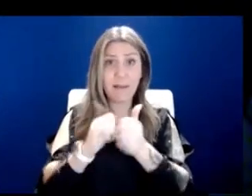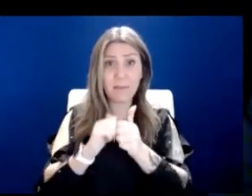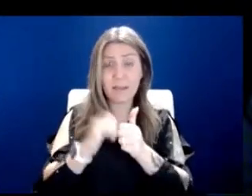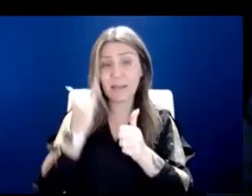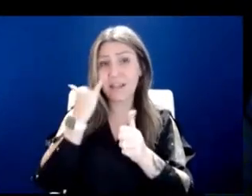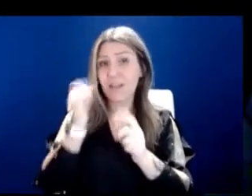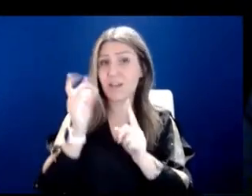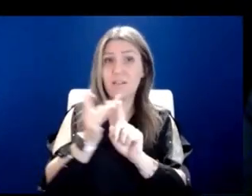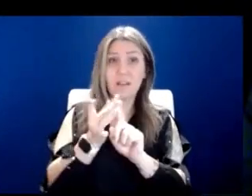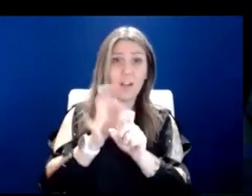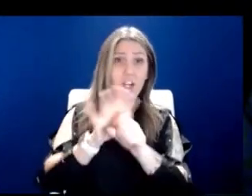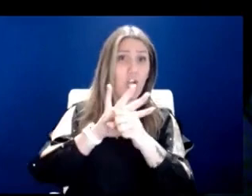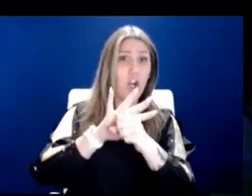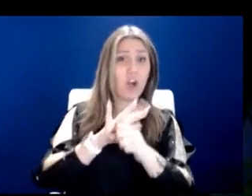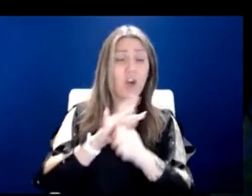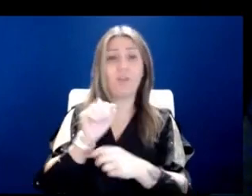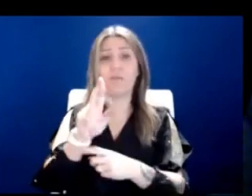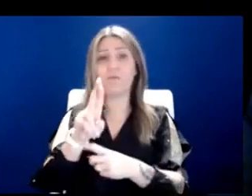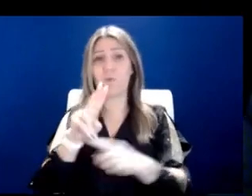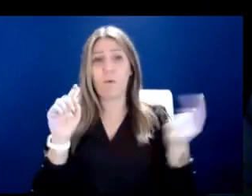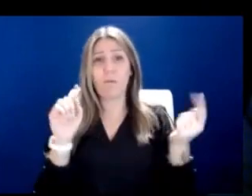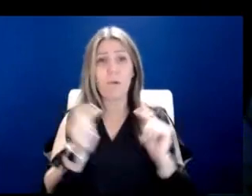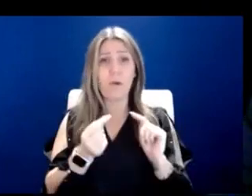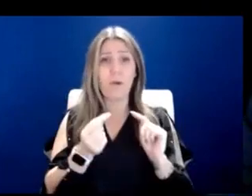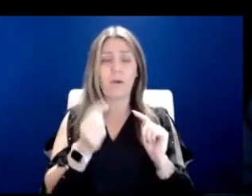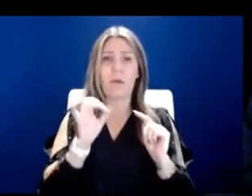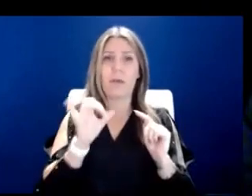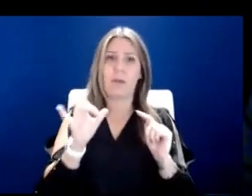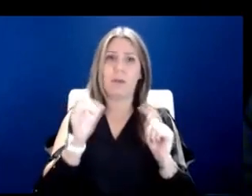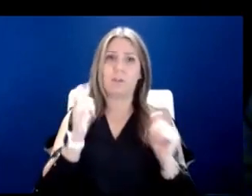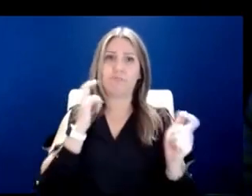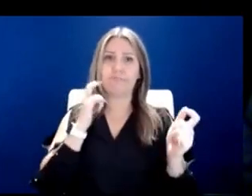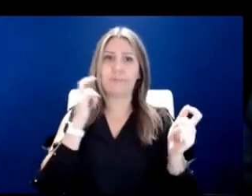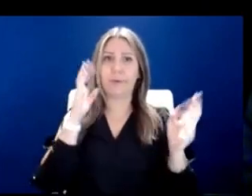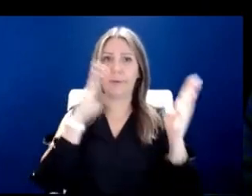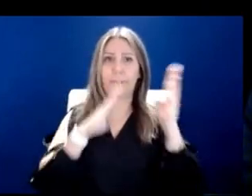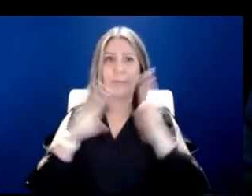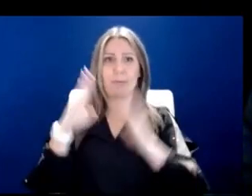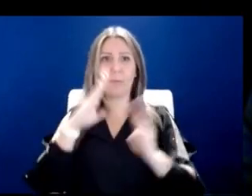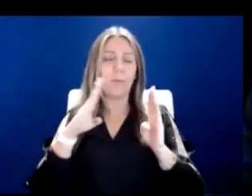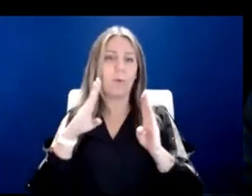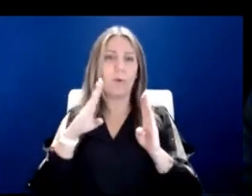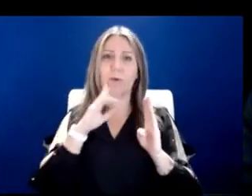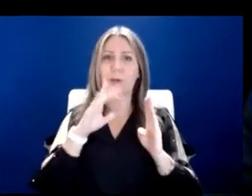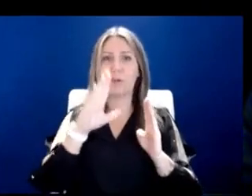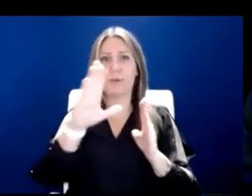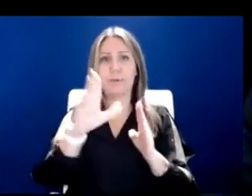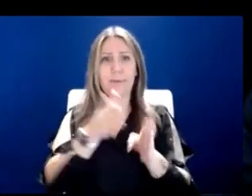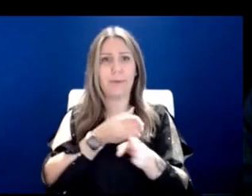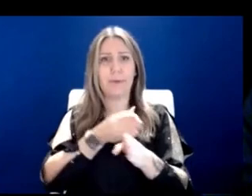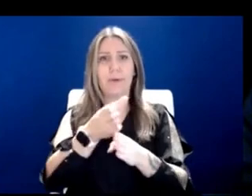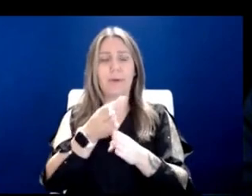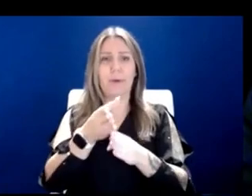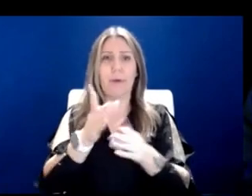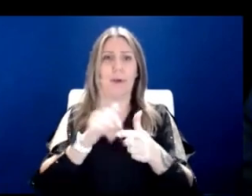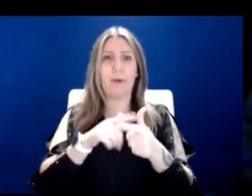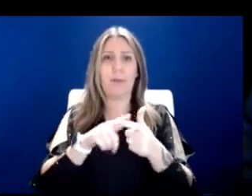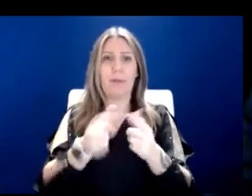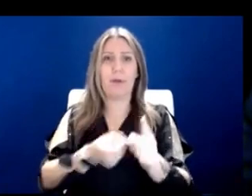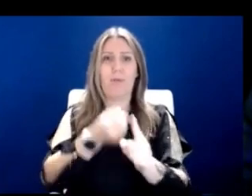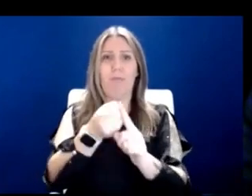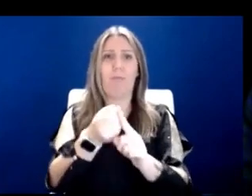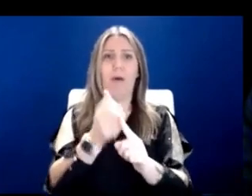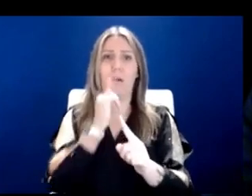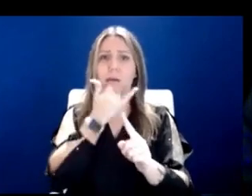or, even an injury, which is always a big worry as well, because you don't want to have a career-ending injury. But I mean, for a lot, this has